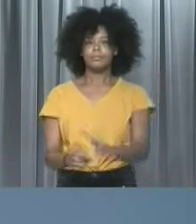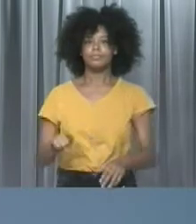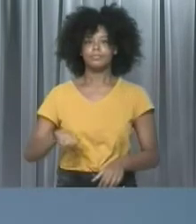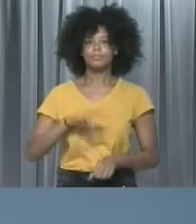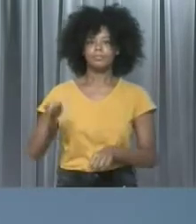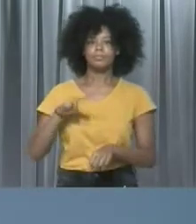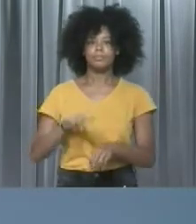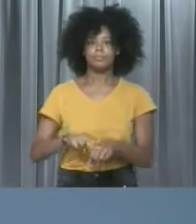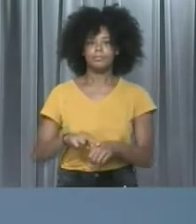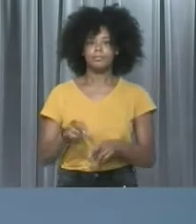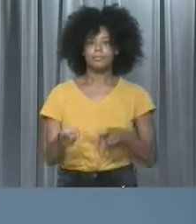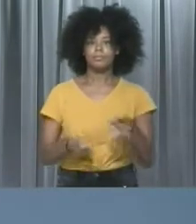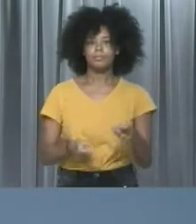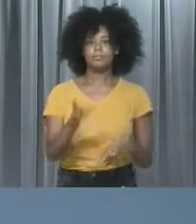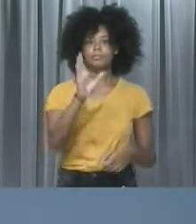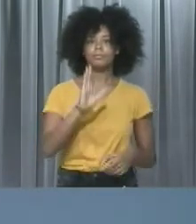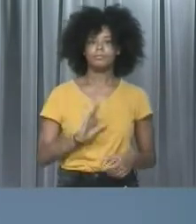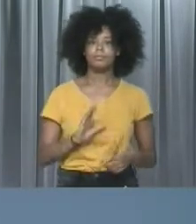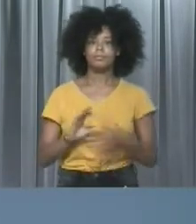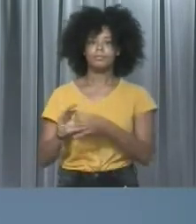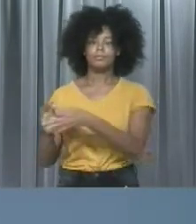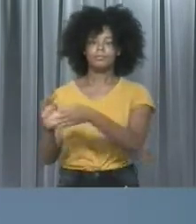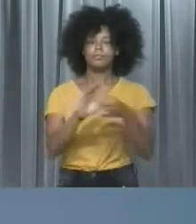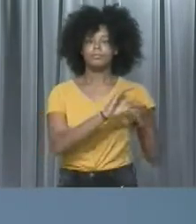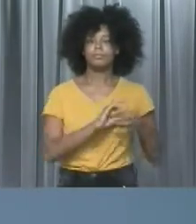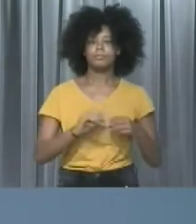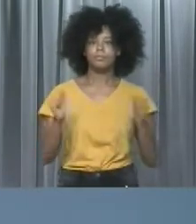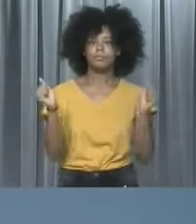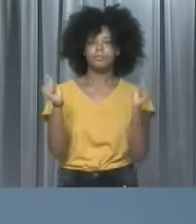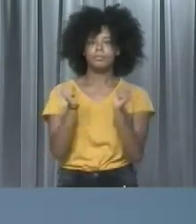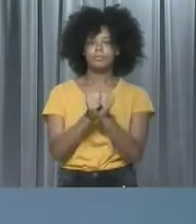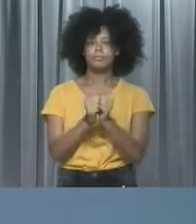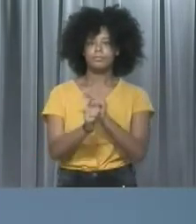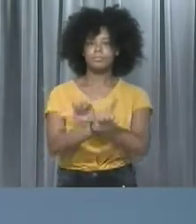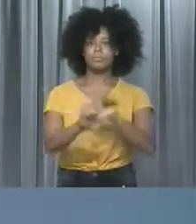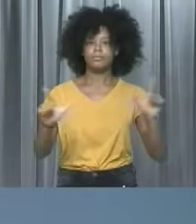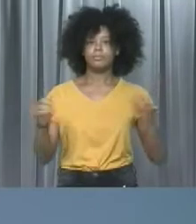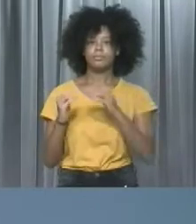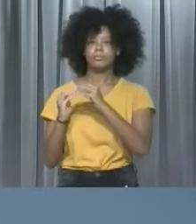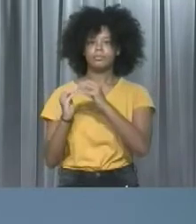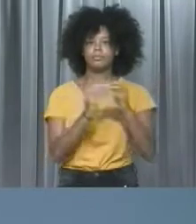with liberty and justice for all. Please remain standing for a moment of silence.